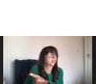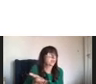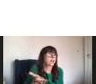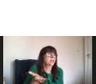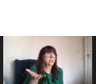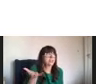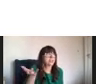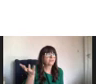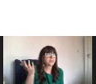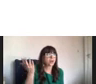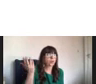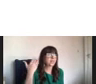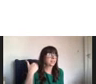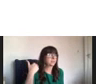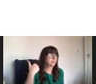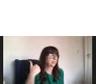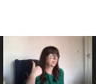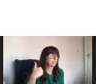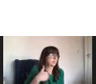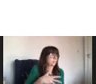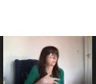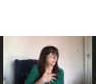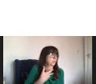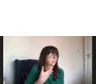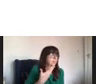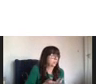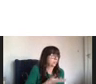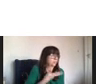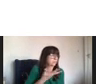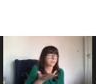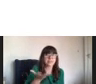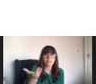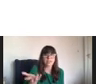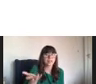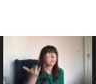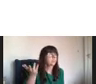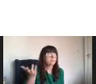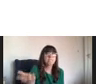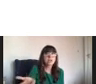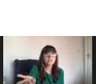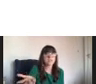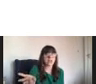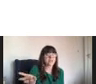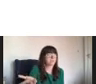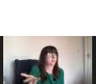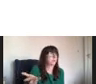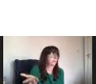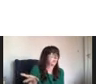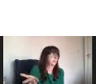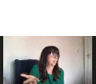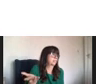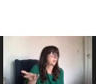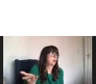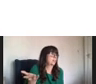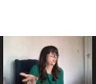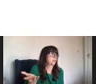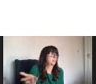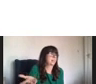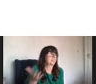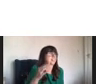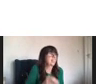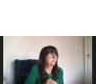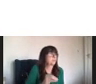dilemma. As you can see from the other list of identities, those intersectionalities of myself here, that most of my identities